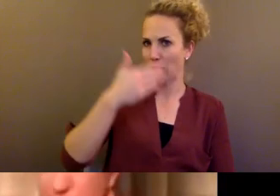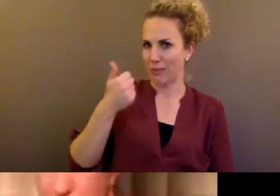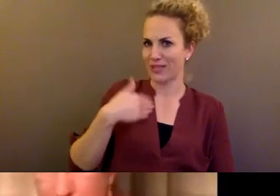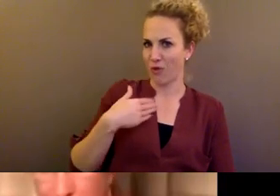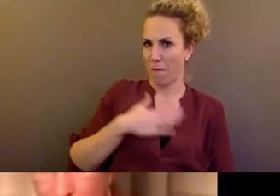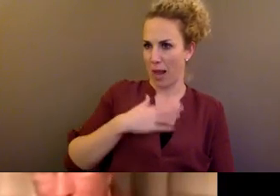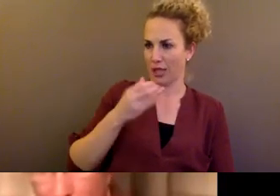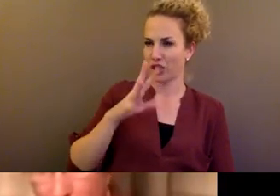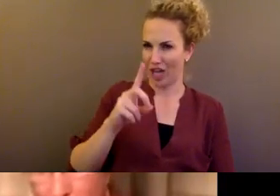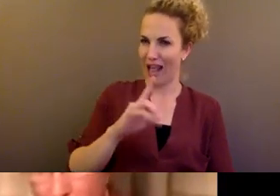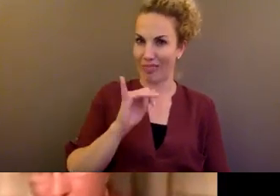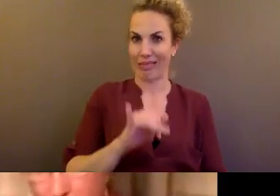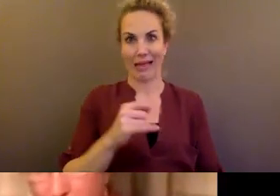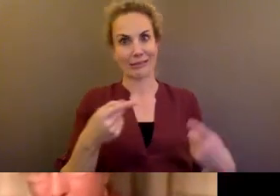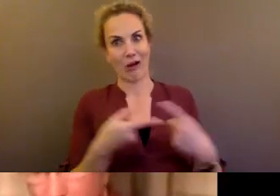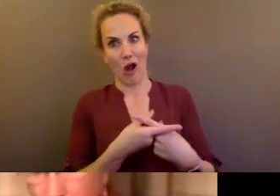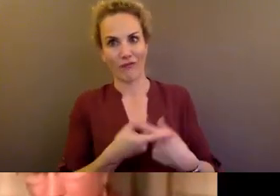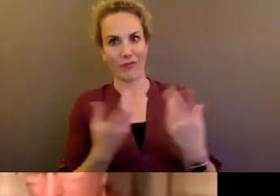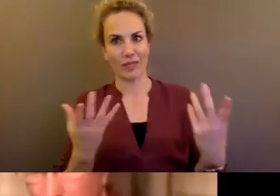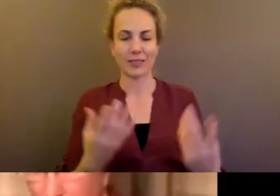truly a dilemma.